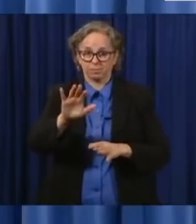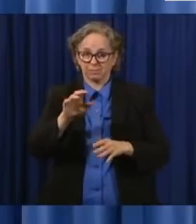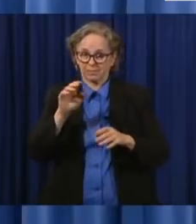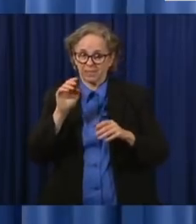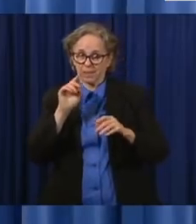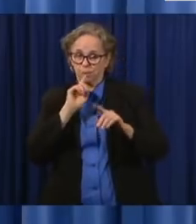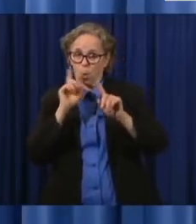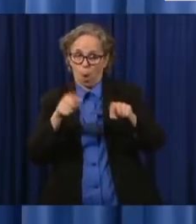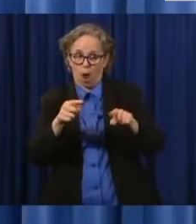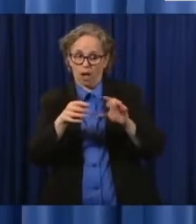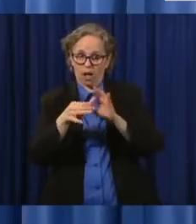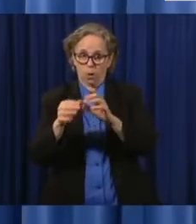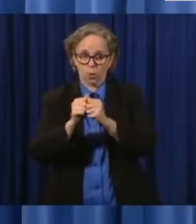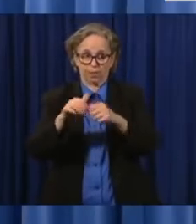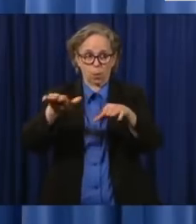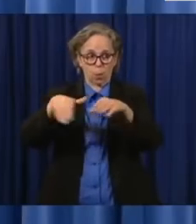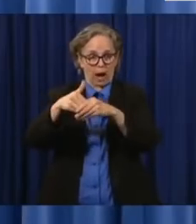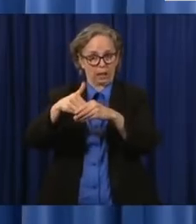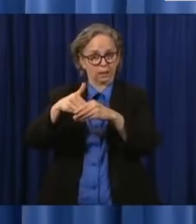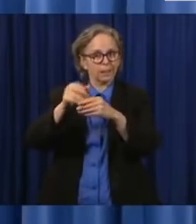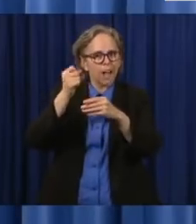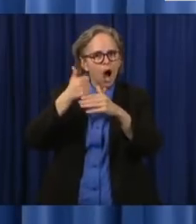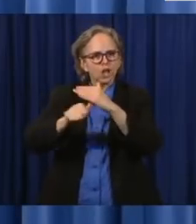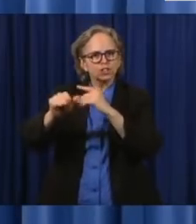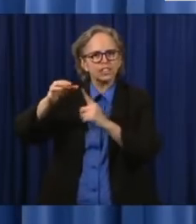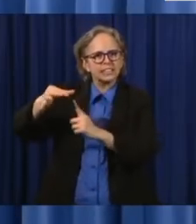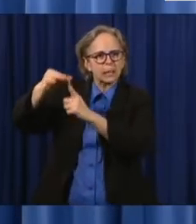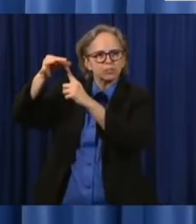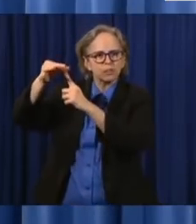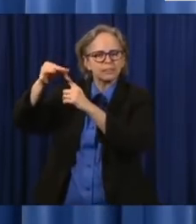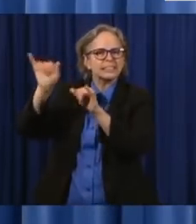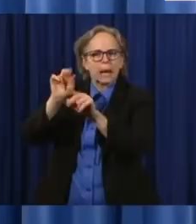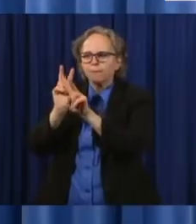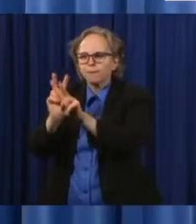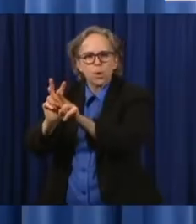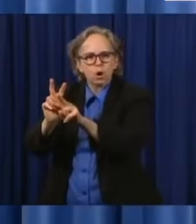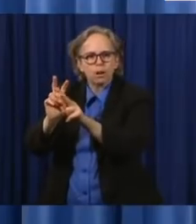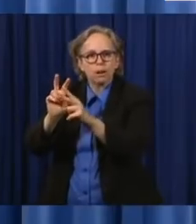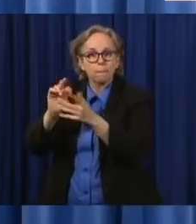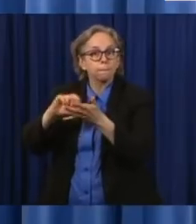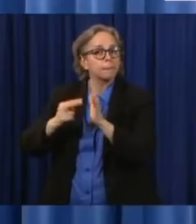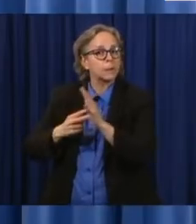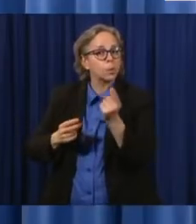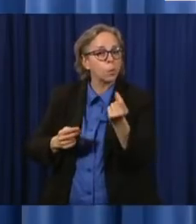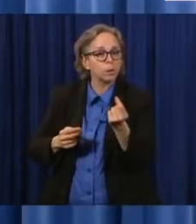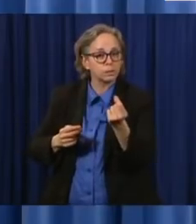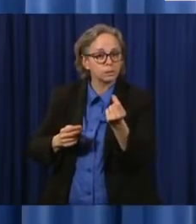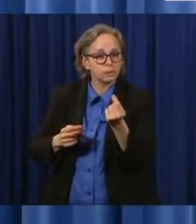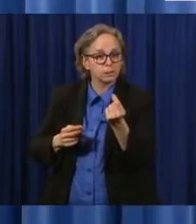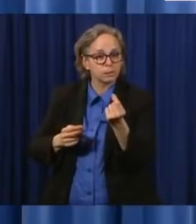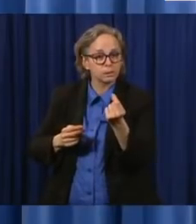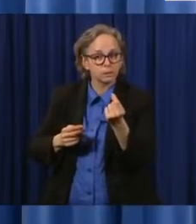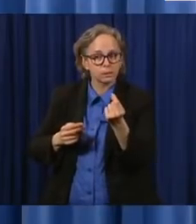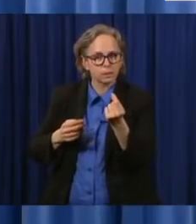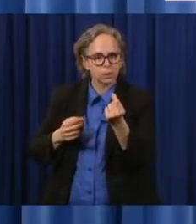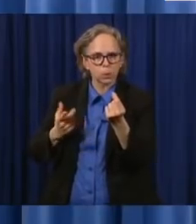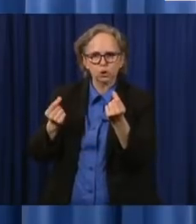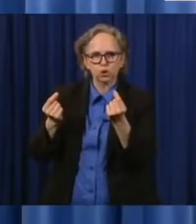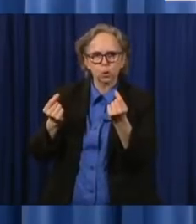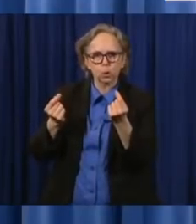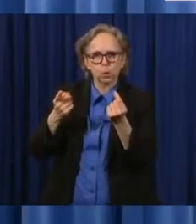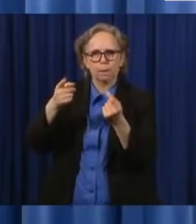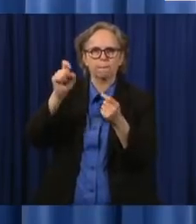exempt, funerals are exempt. So in other words, while we ask people to practice social